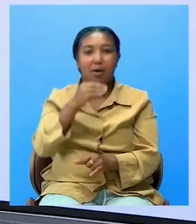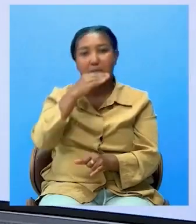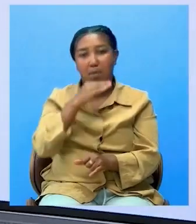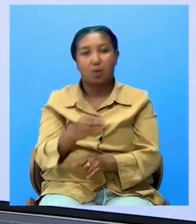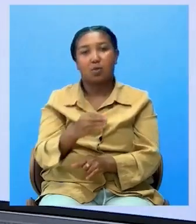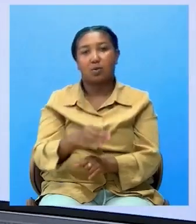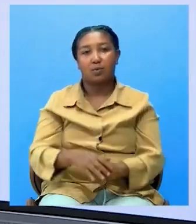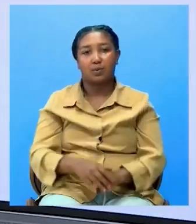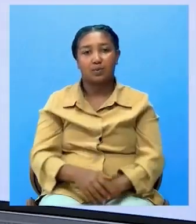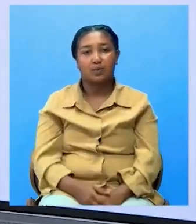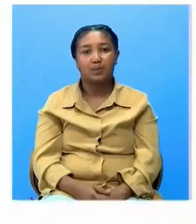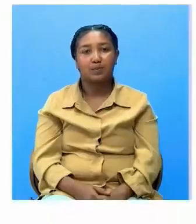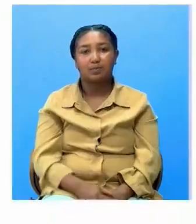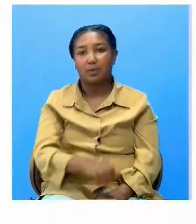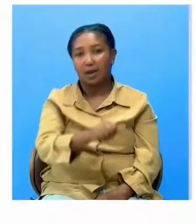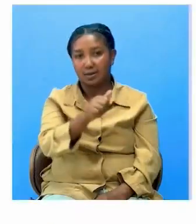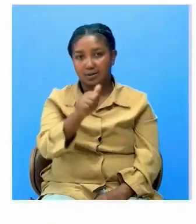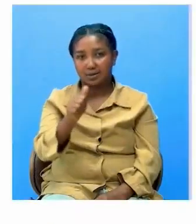thing.